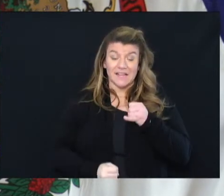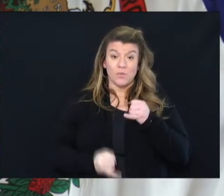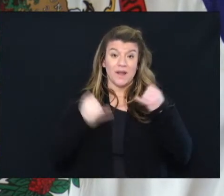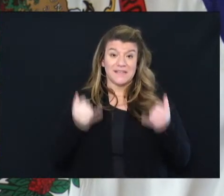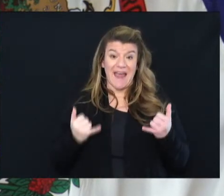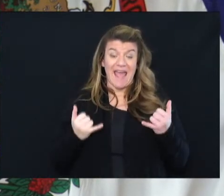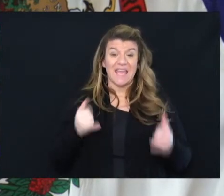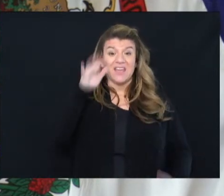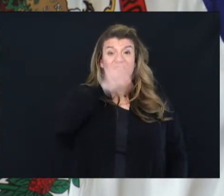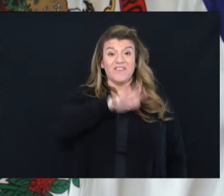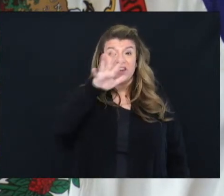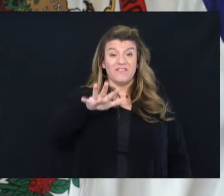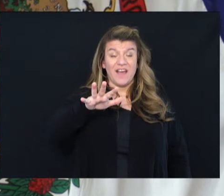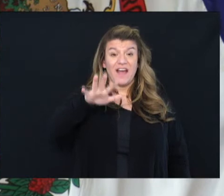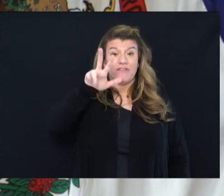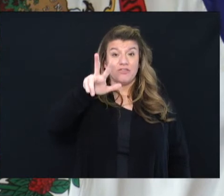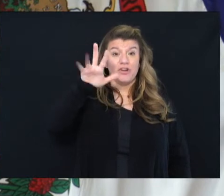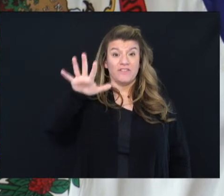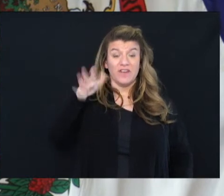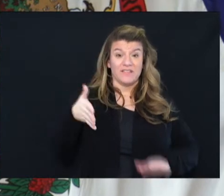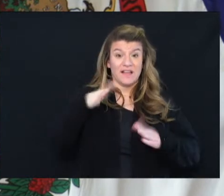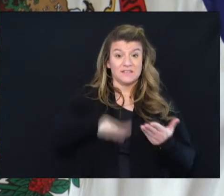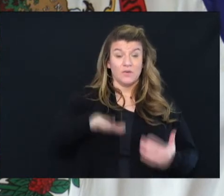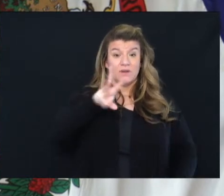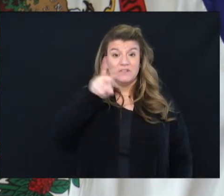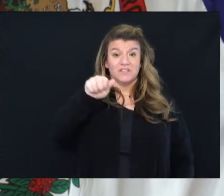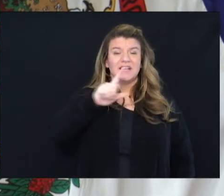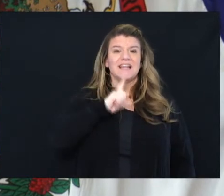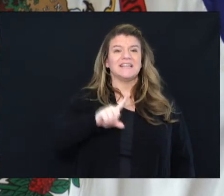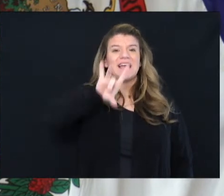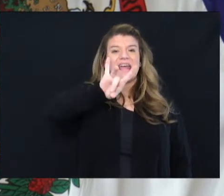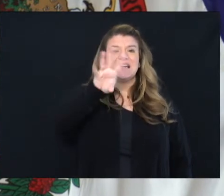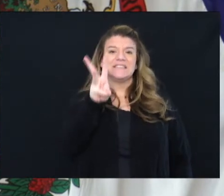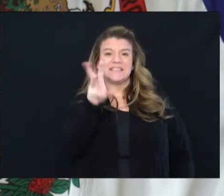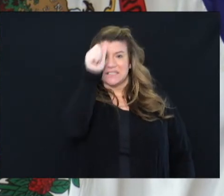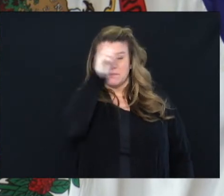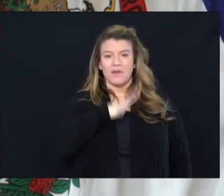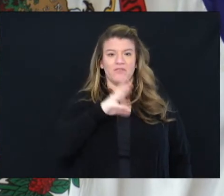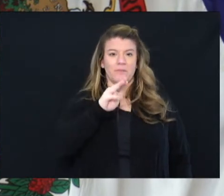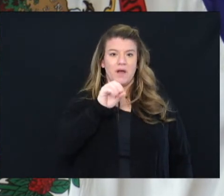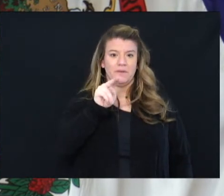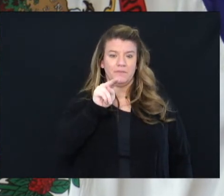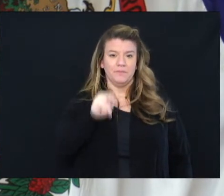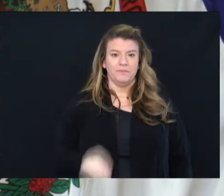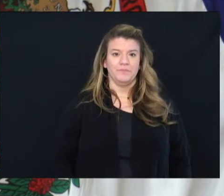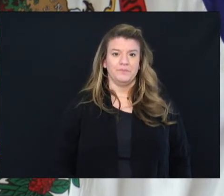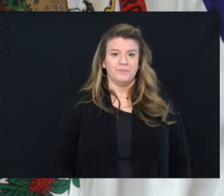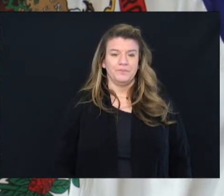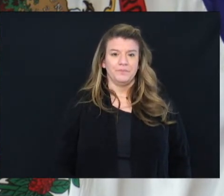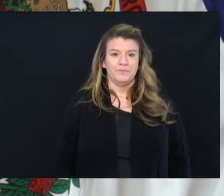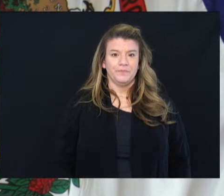the 5,535th death in West Virginia is an 86-year-old male from Monongalia County.